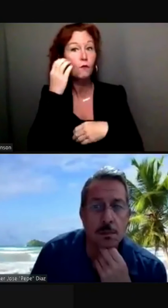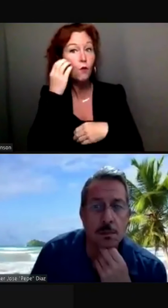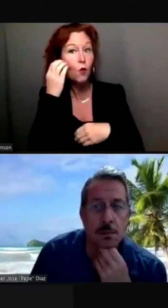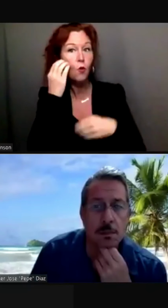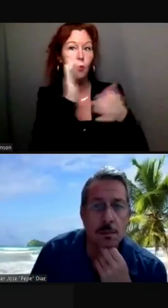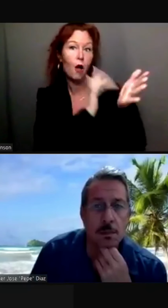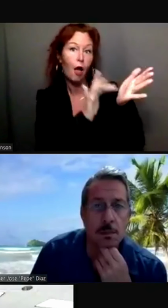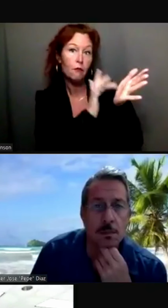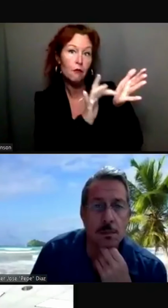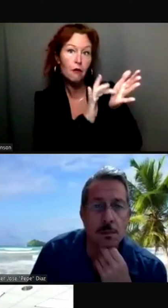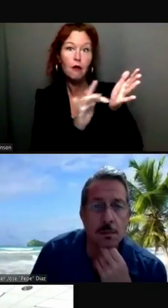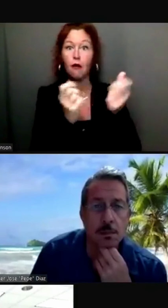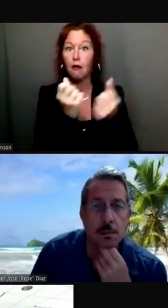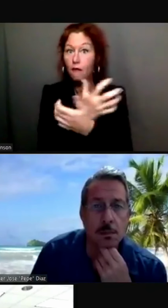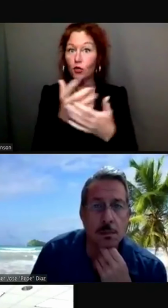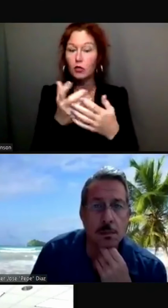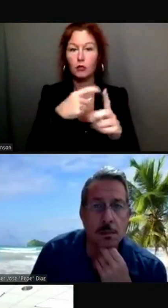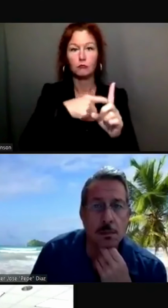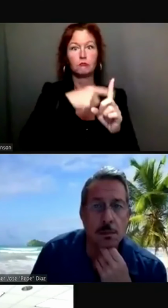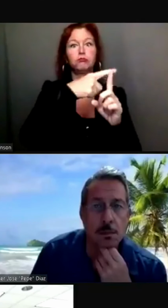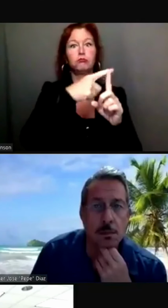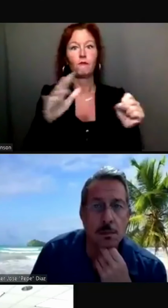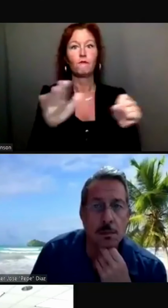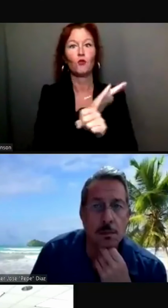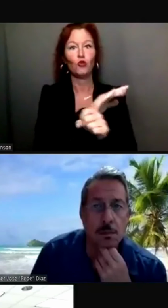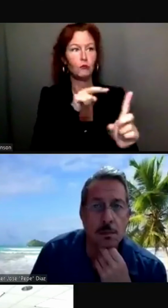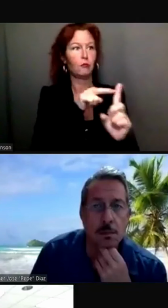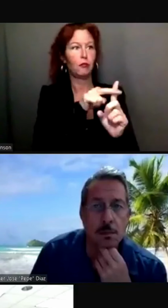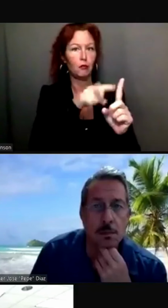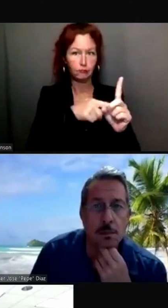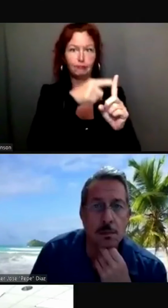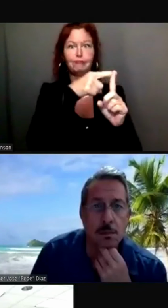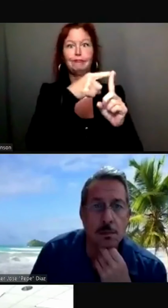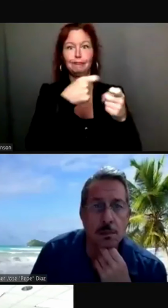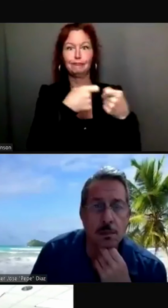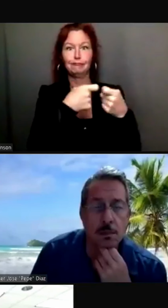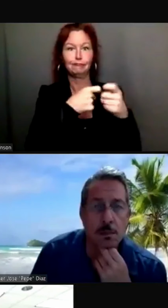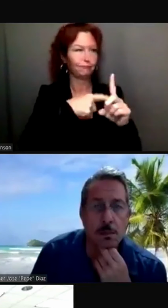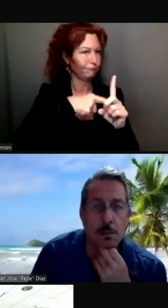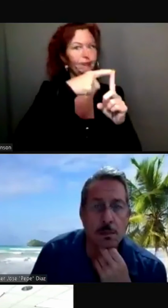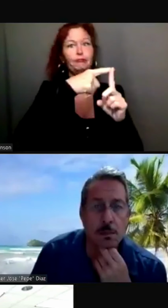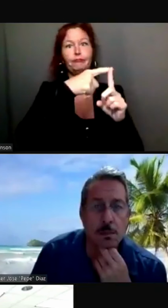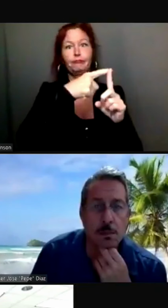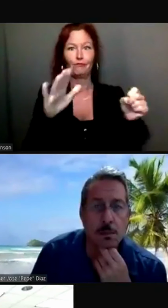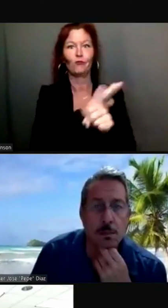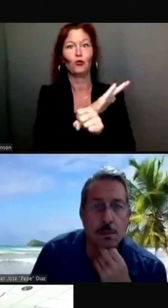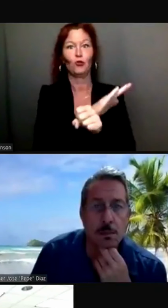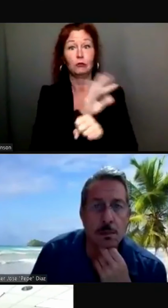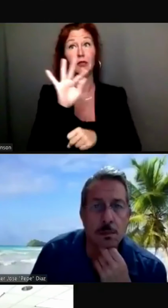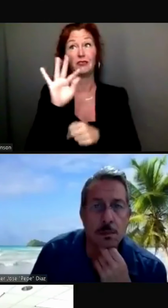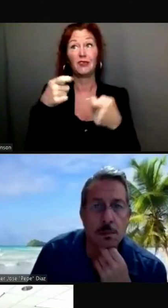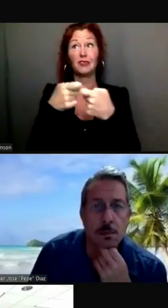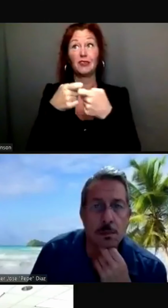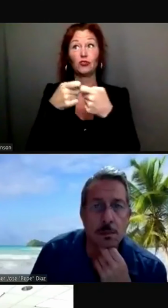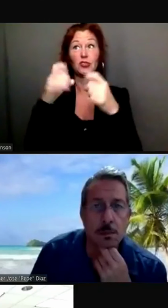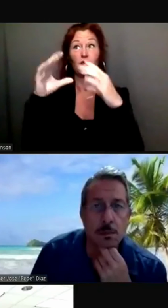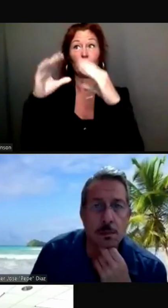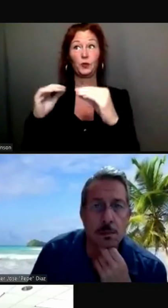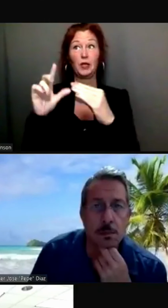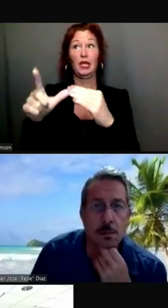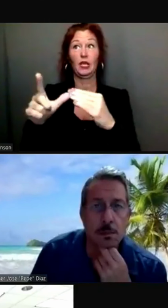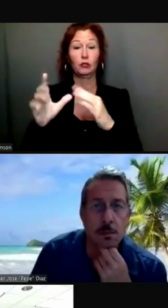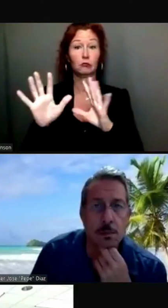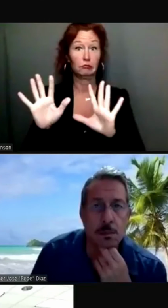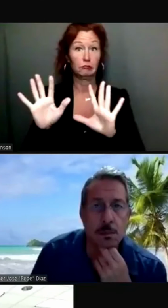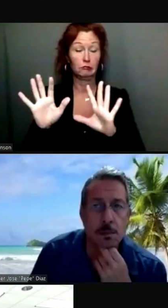in good working order in case that you lose power. At this time, we do not need to open any evacuation centers. We